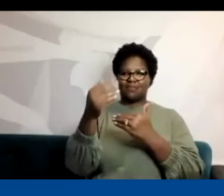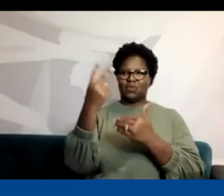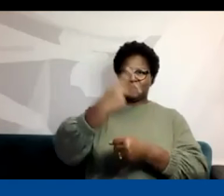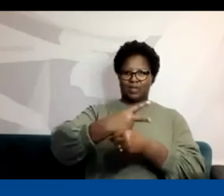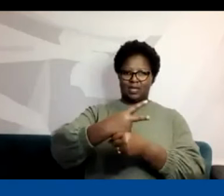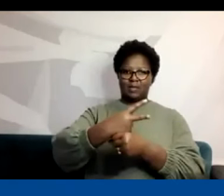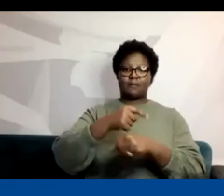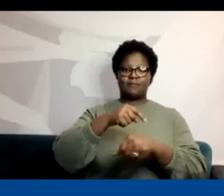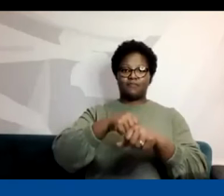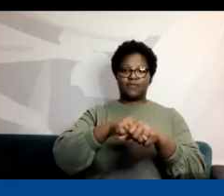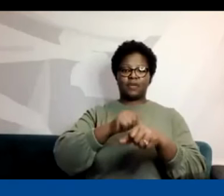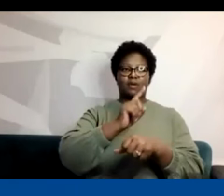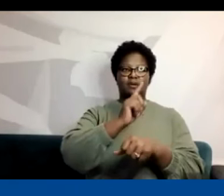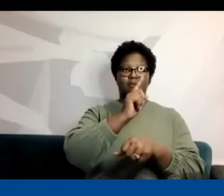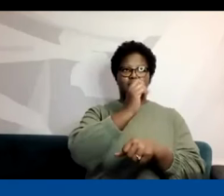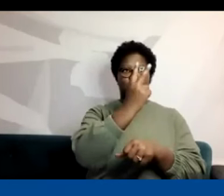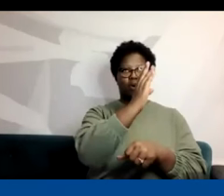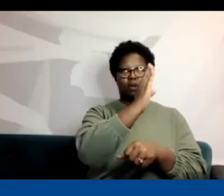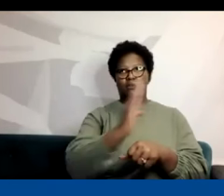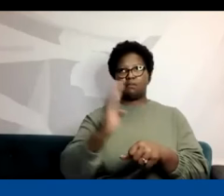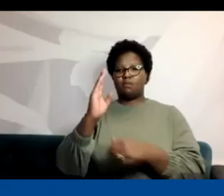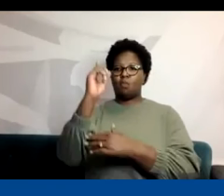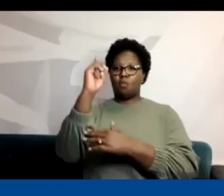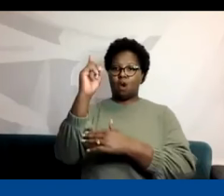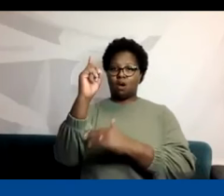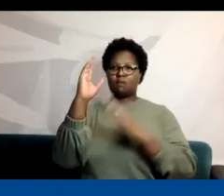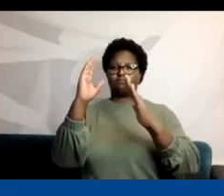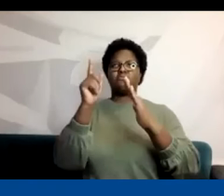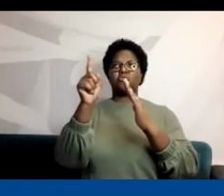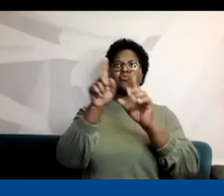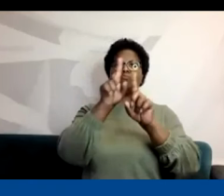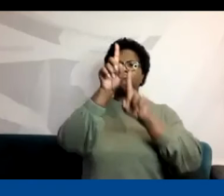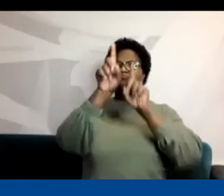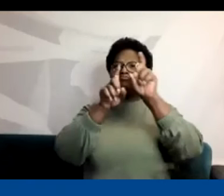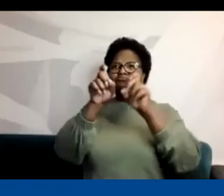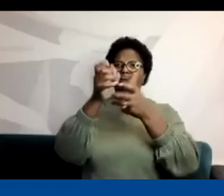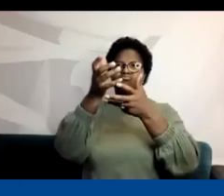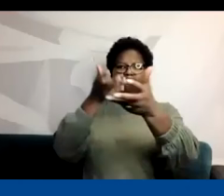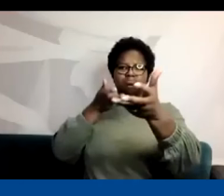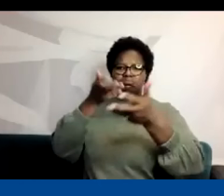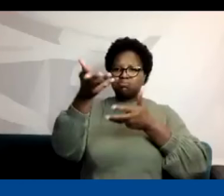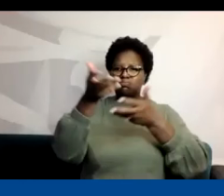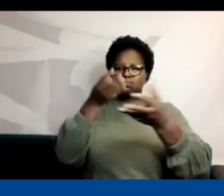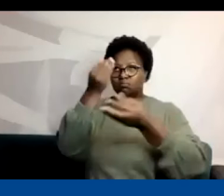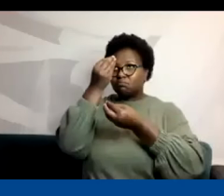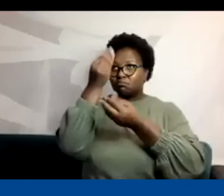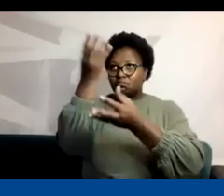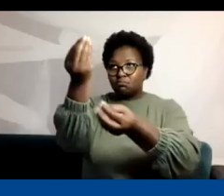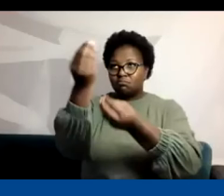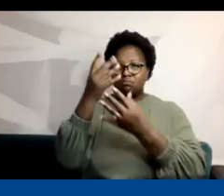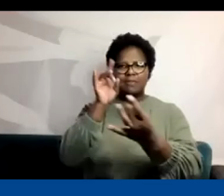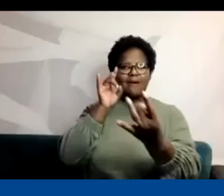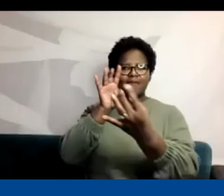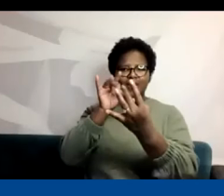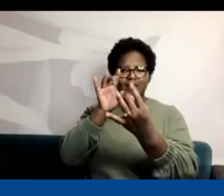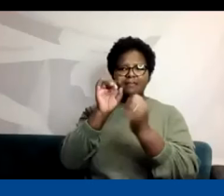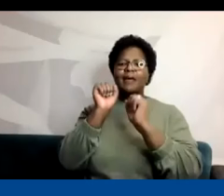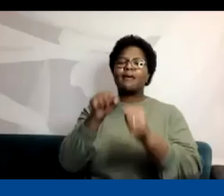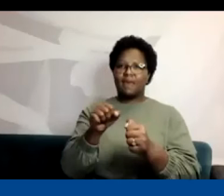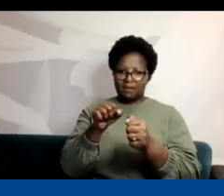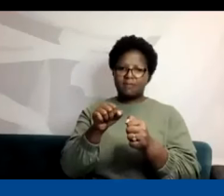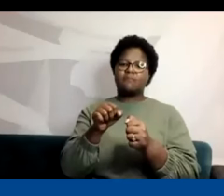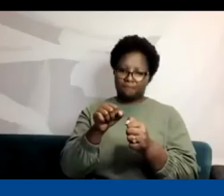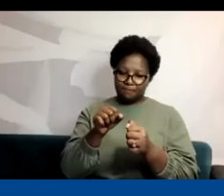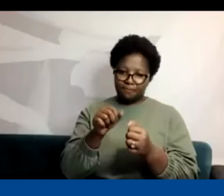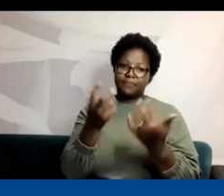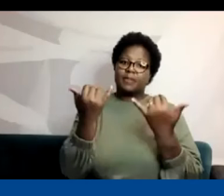It's much more interactive. Folks can ask questions, get information and feedback, and have a back and forth dialogue. So we hope that